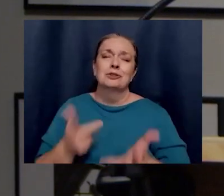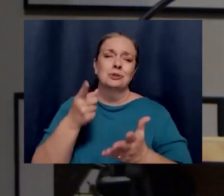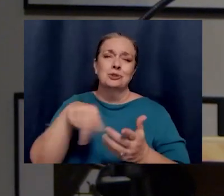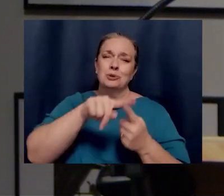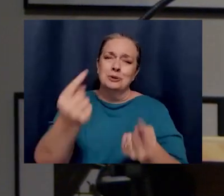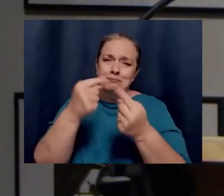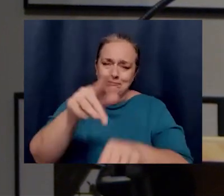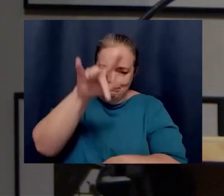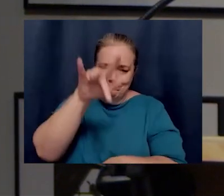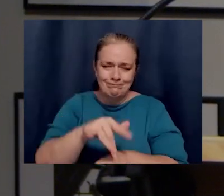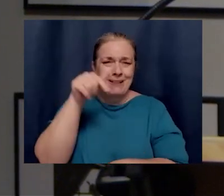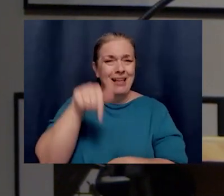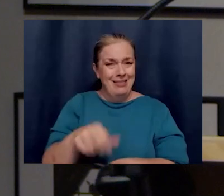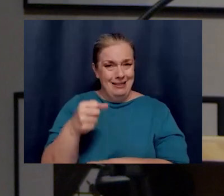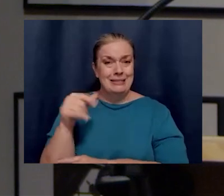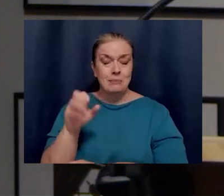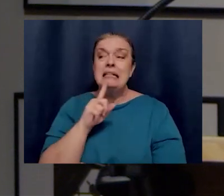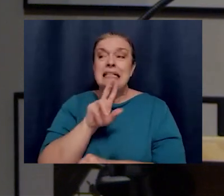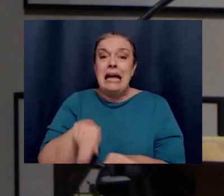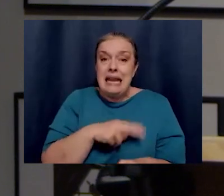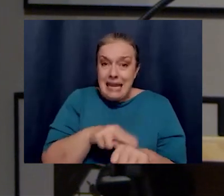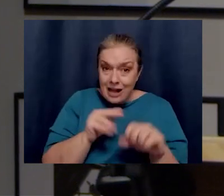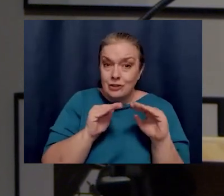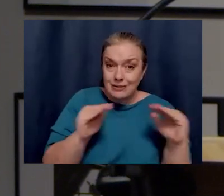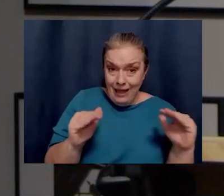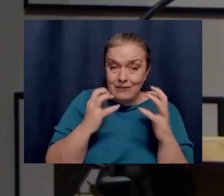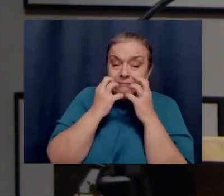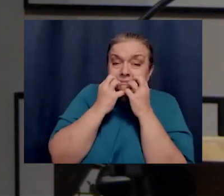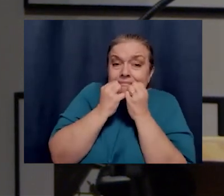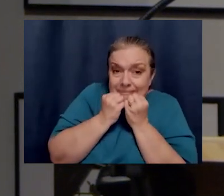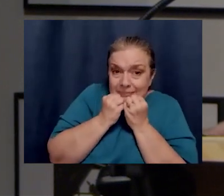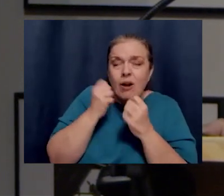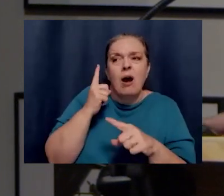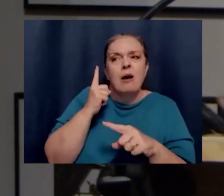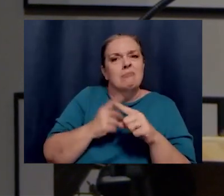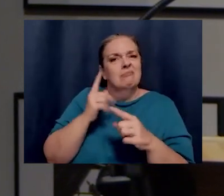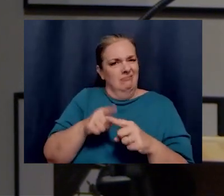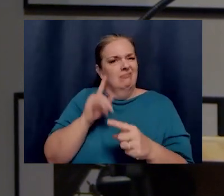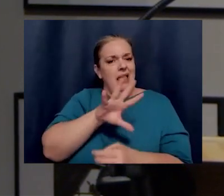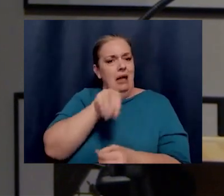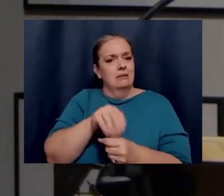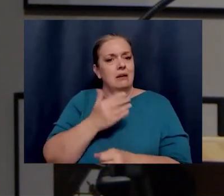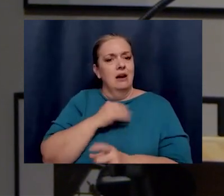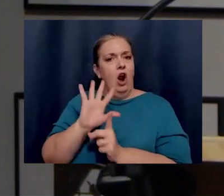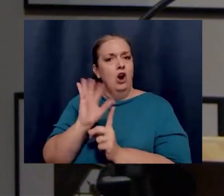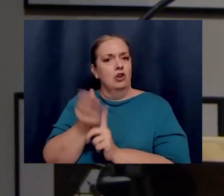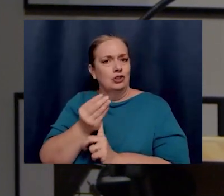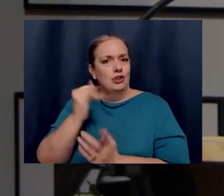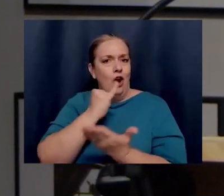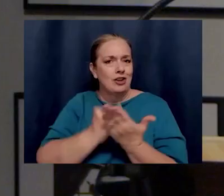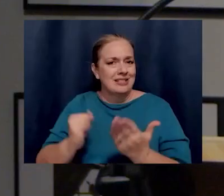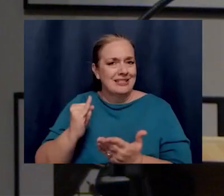yourself, which is a national treasure and part of our collective artistic heritage. I hope this lecture has opened